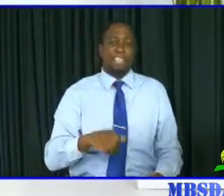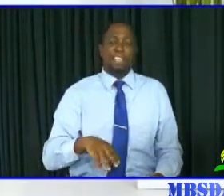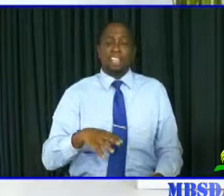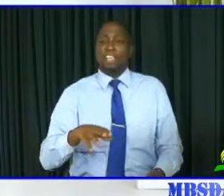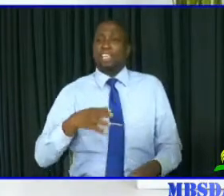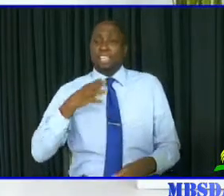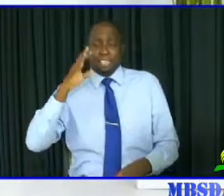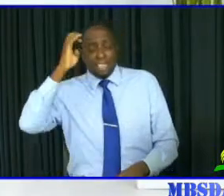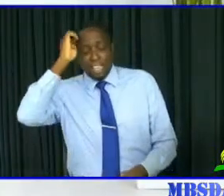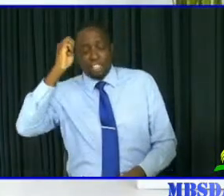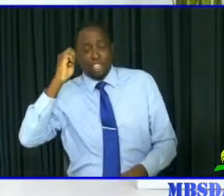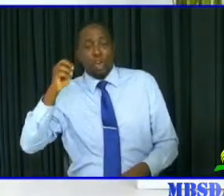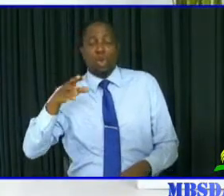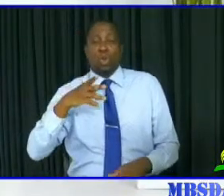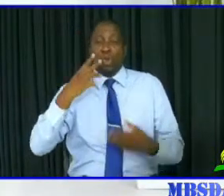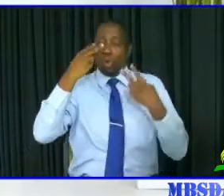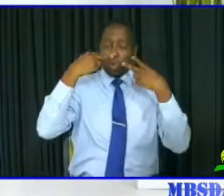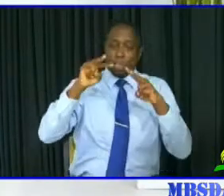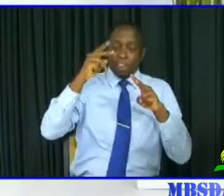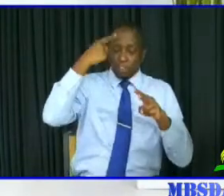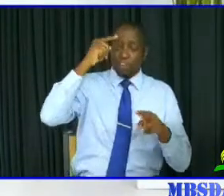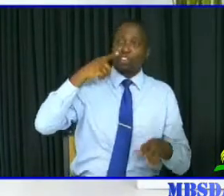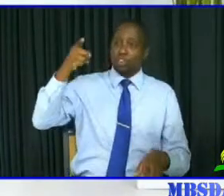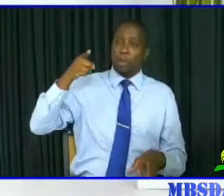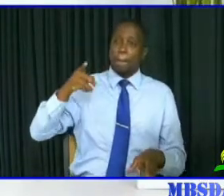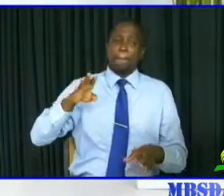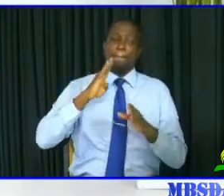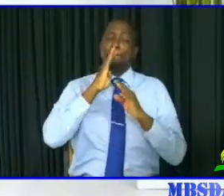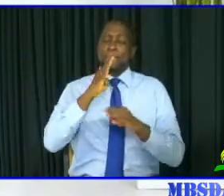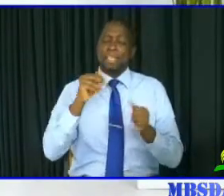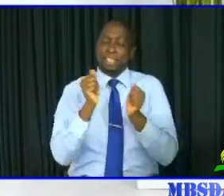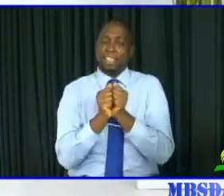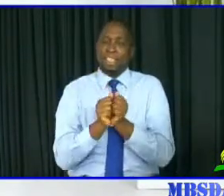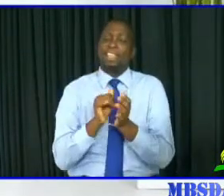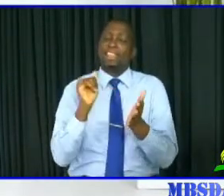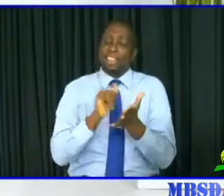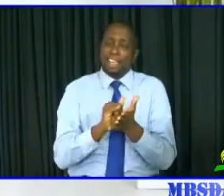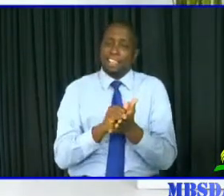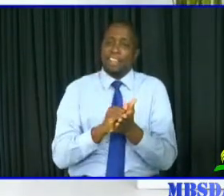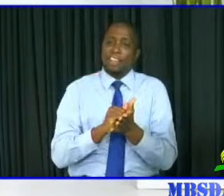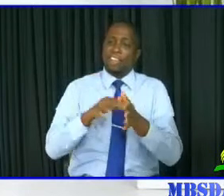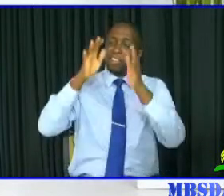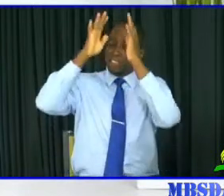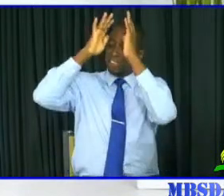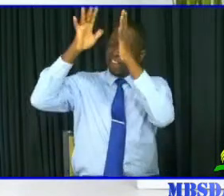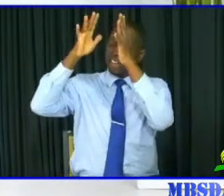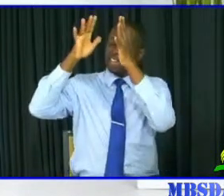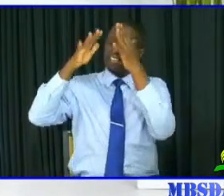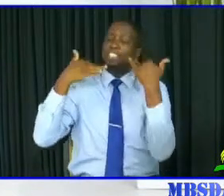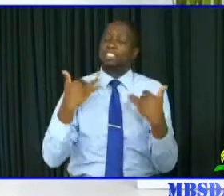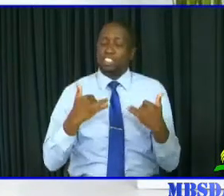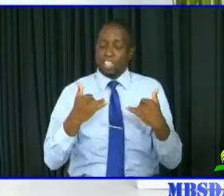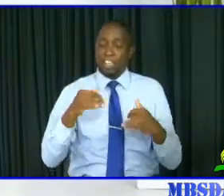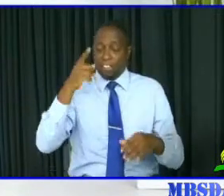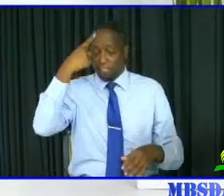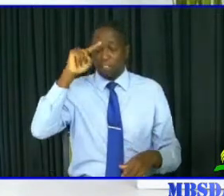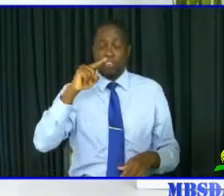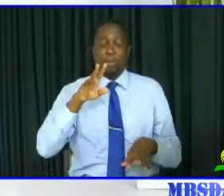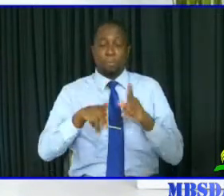for you. Lord, I'm asking you, be that father to the prodigal children of the world